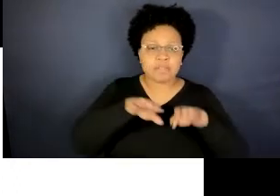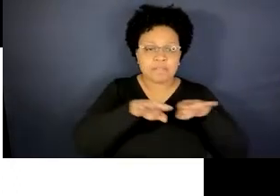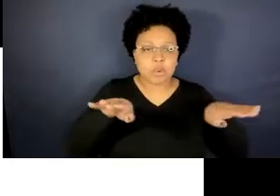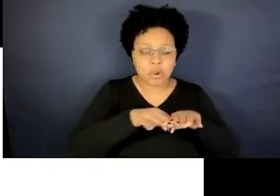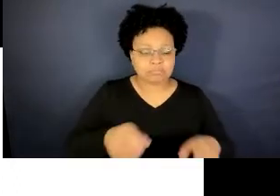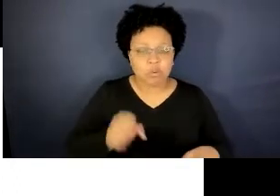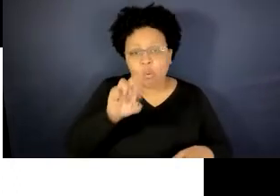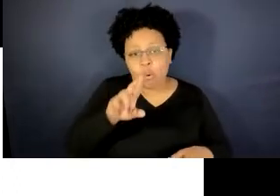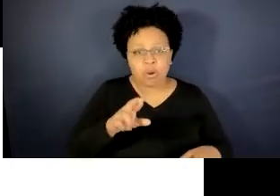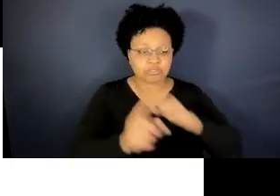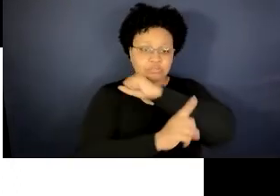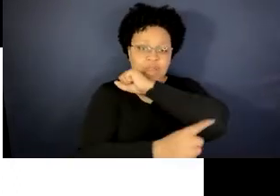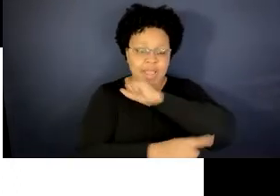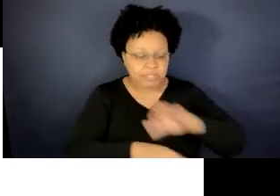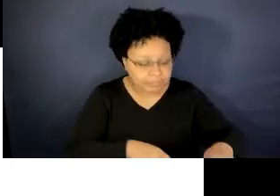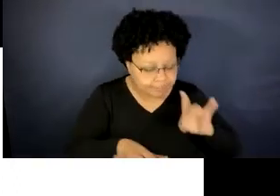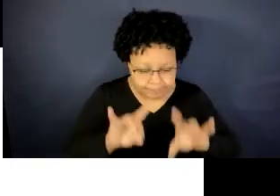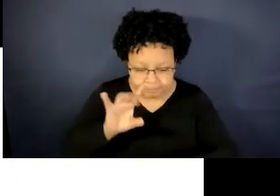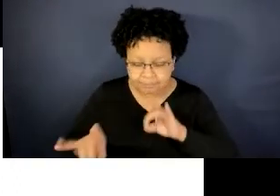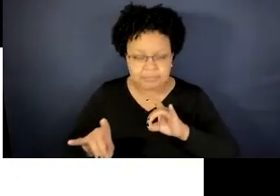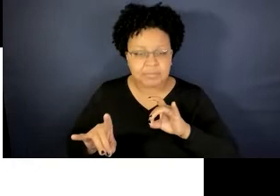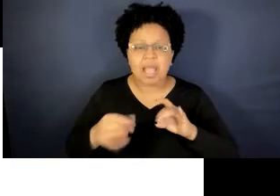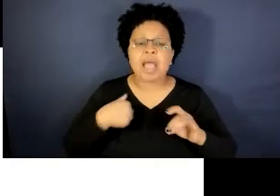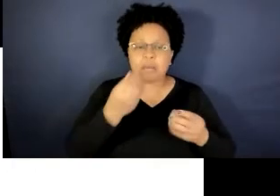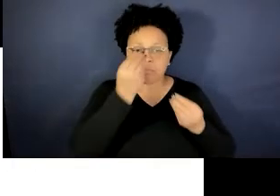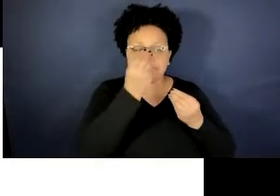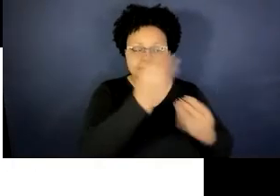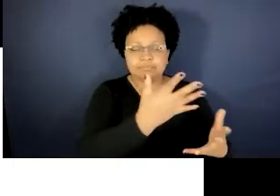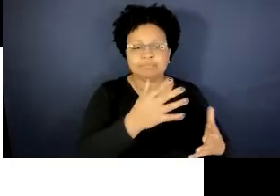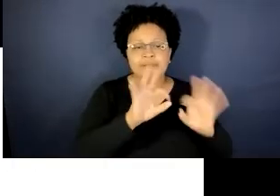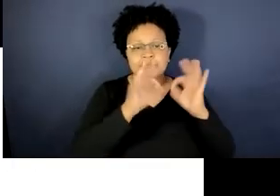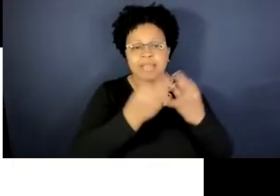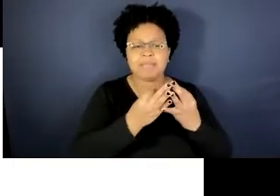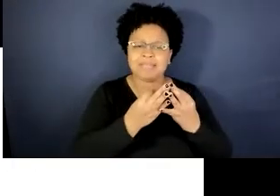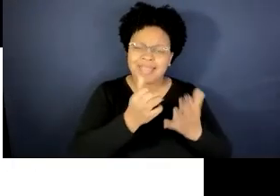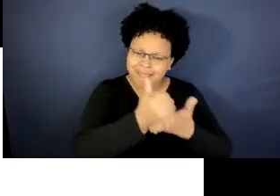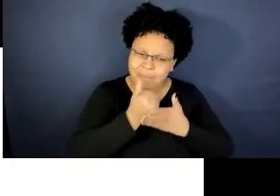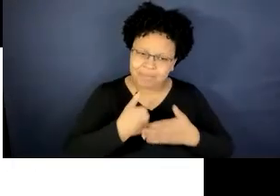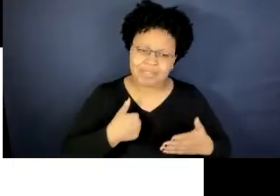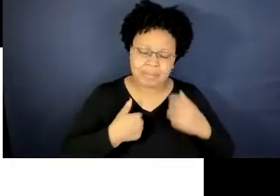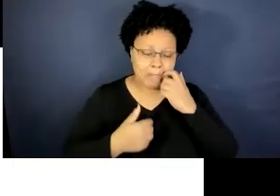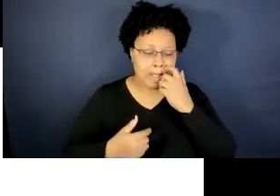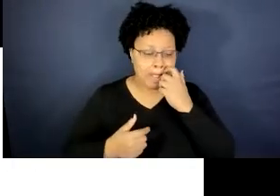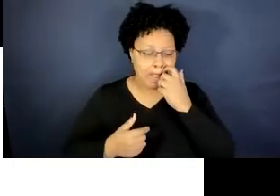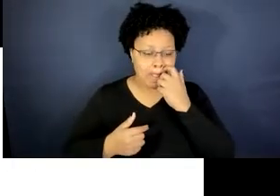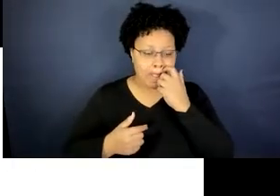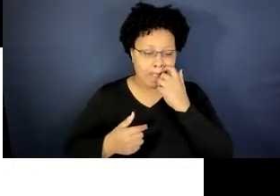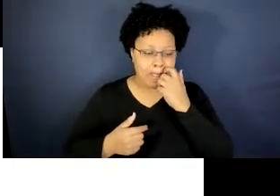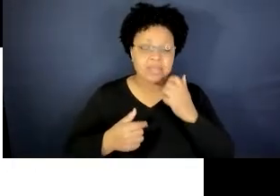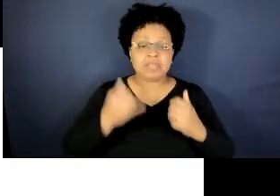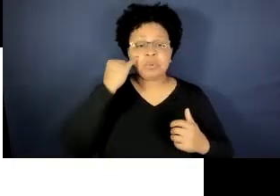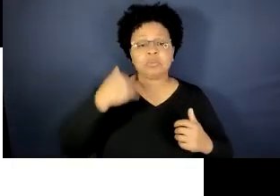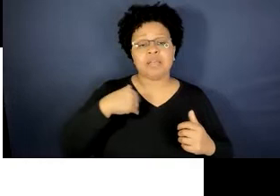can. I wanted them to know that it makes a difference. And when I had children who were disabled in my